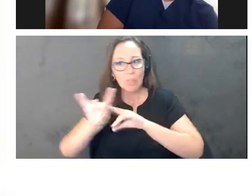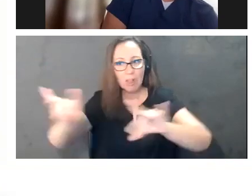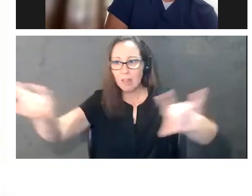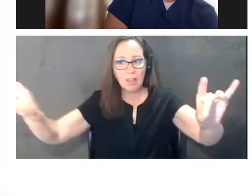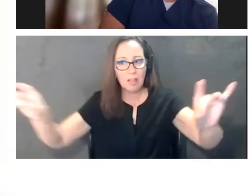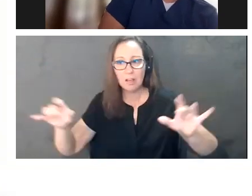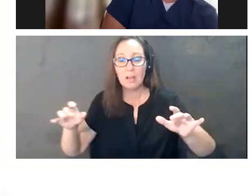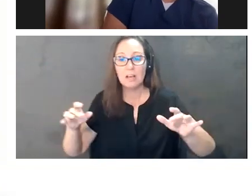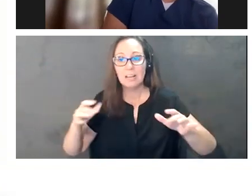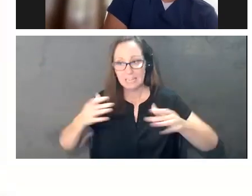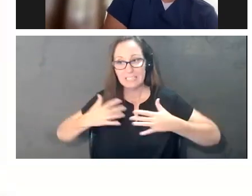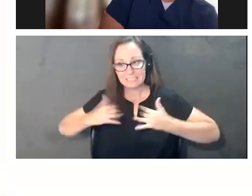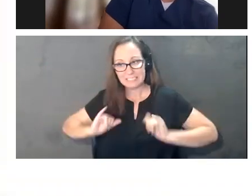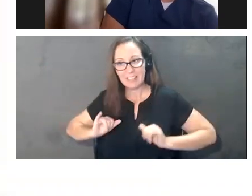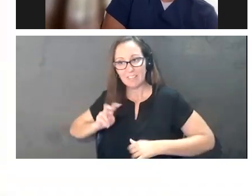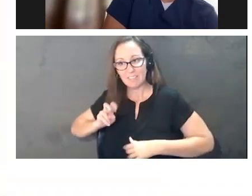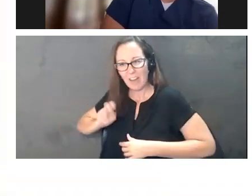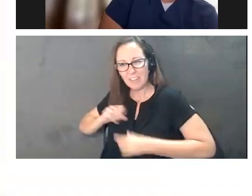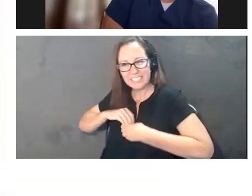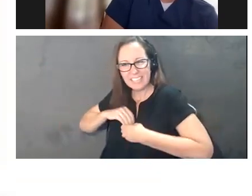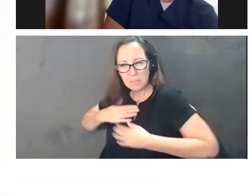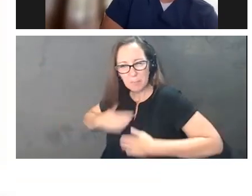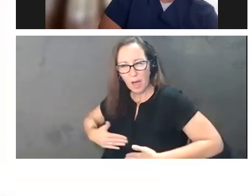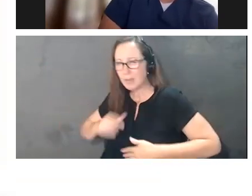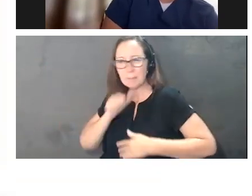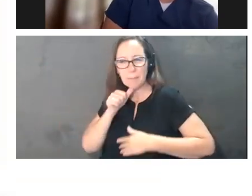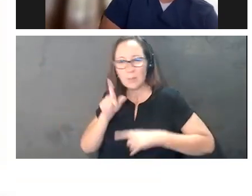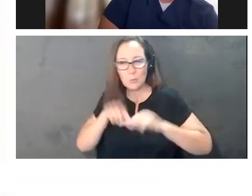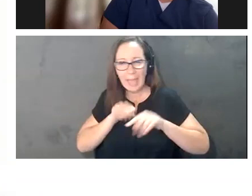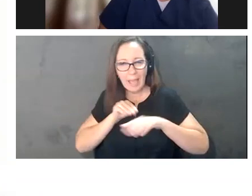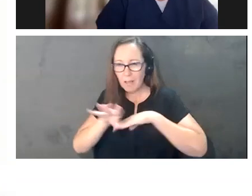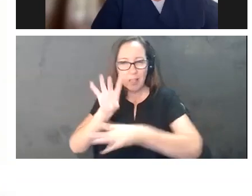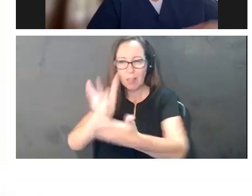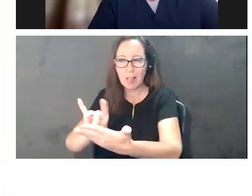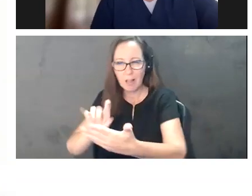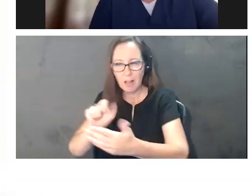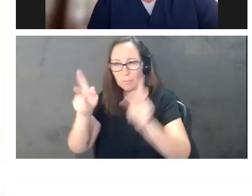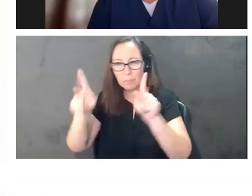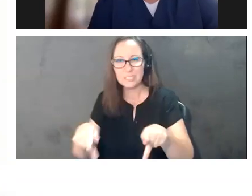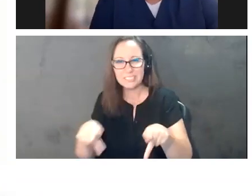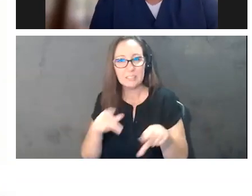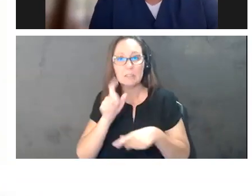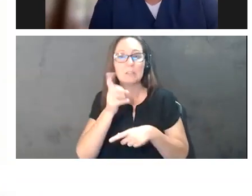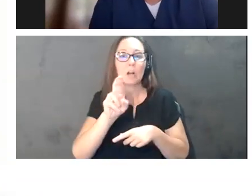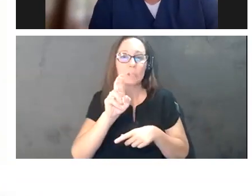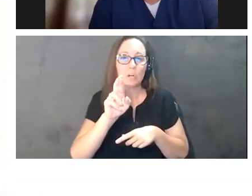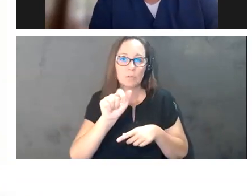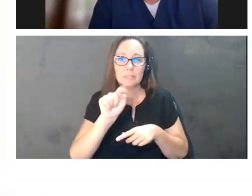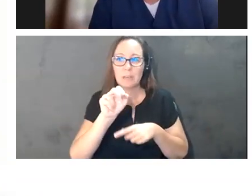shedding virus, but you are not infectious. Dr. Ratana-san, he can probably mention more regarding that,